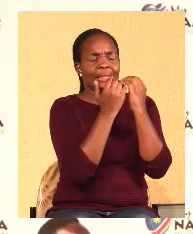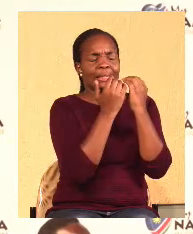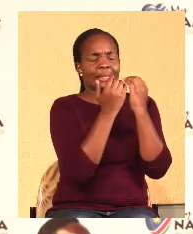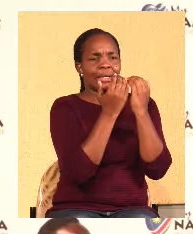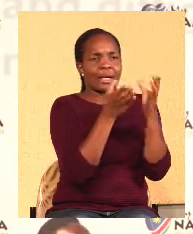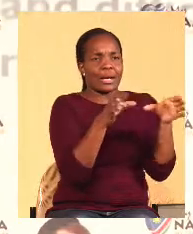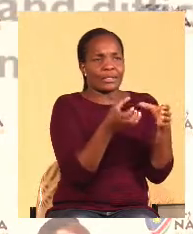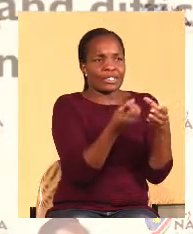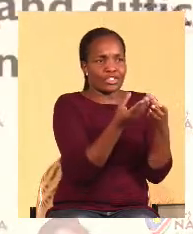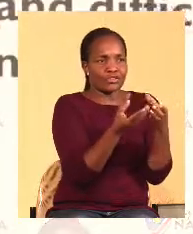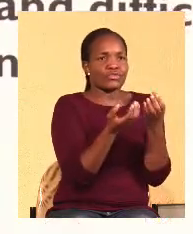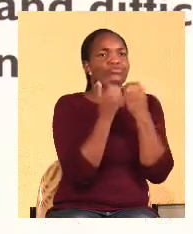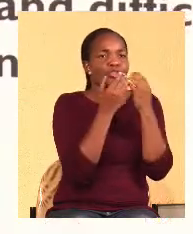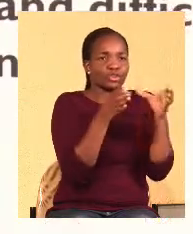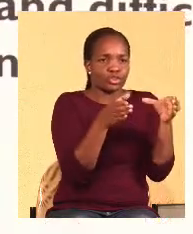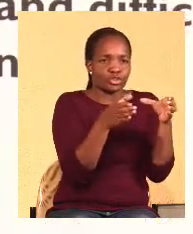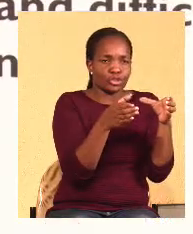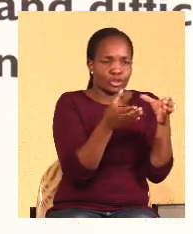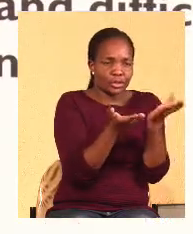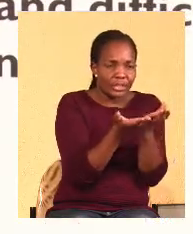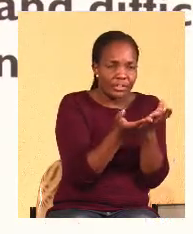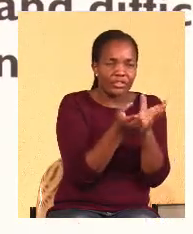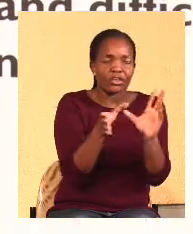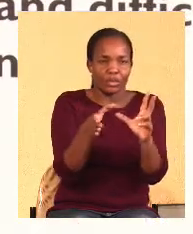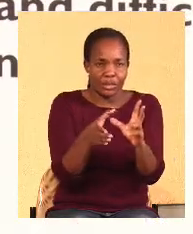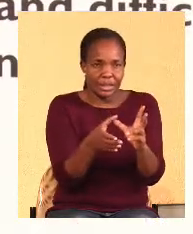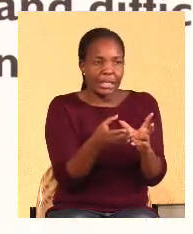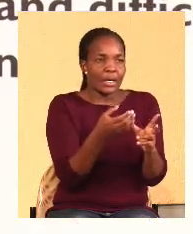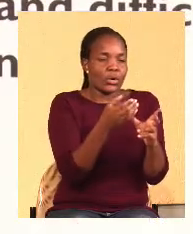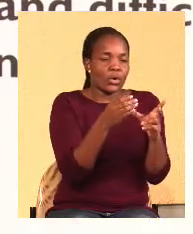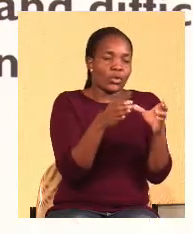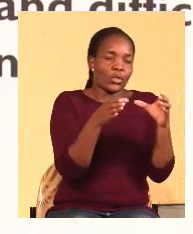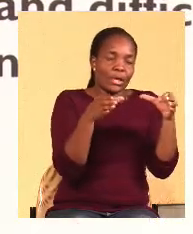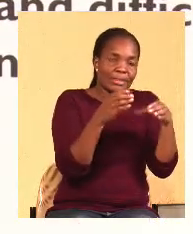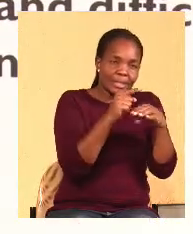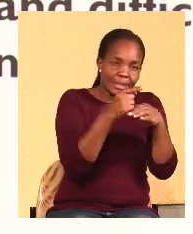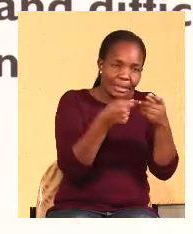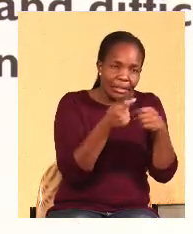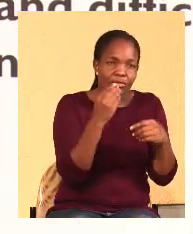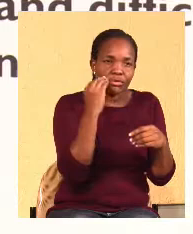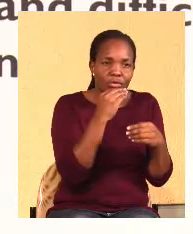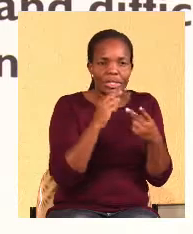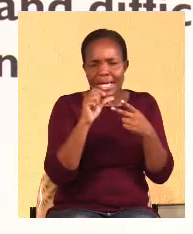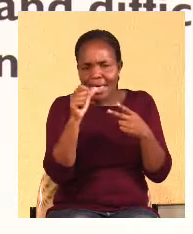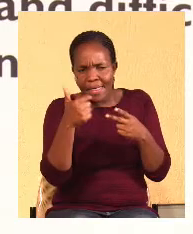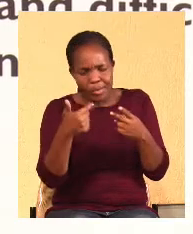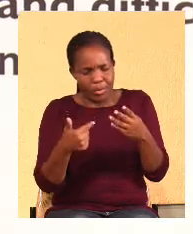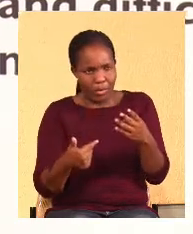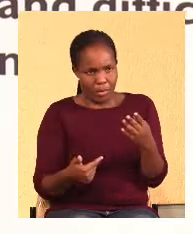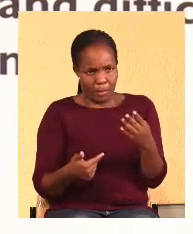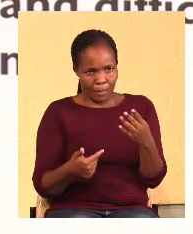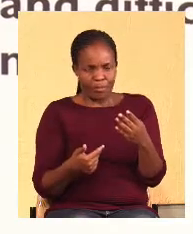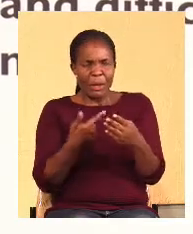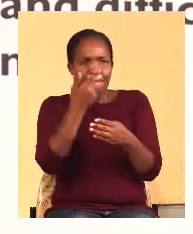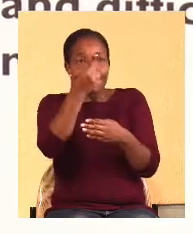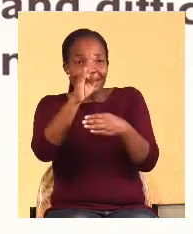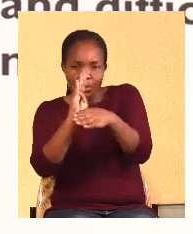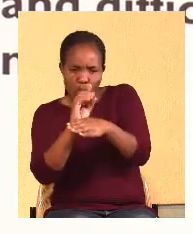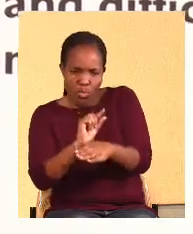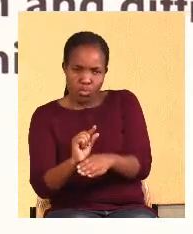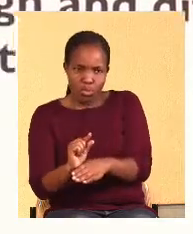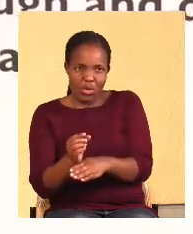includes foodstuffs and so forth. You would have seen that in our annexure. And so informal traders that fit, that